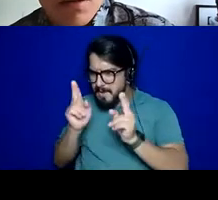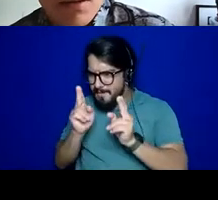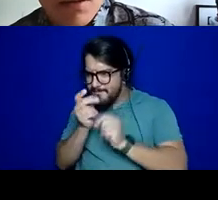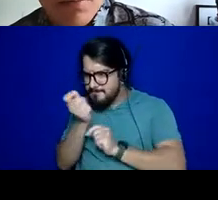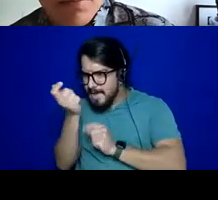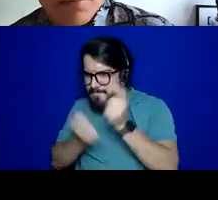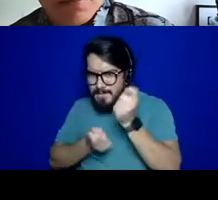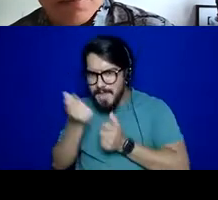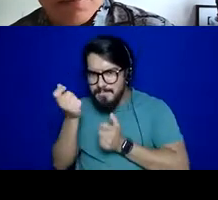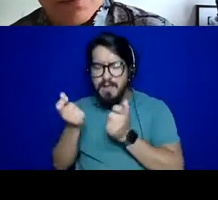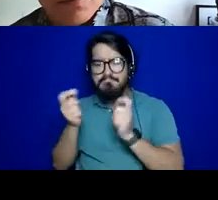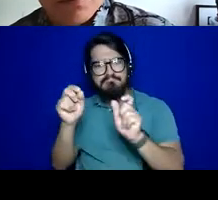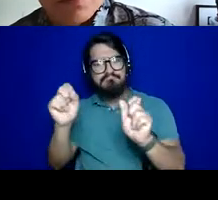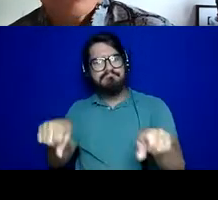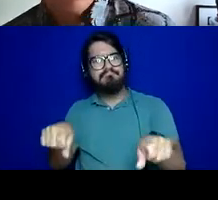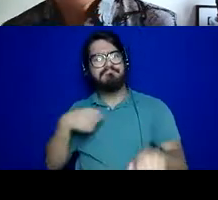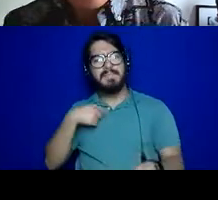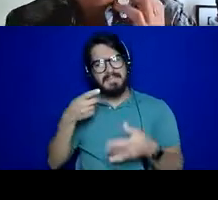But I usually have to have someone walk me through it.